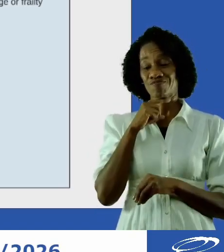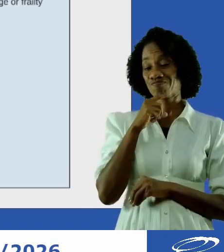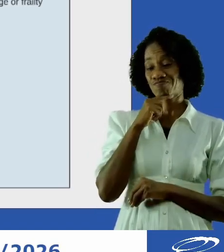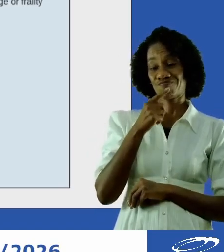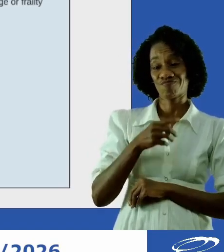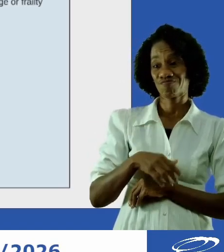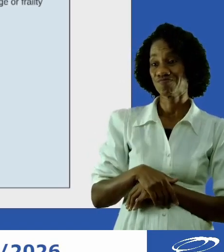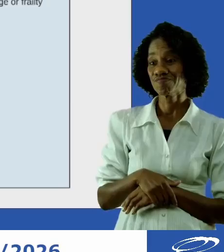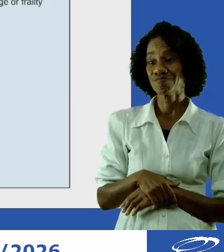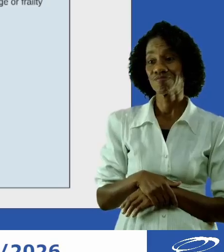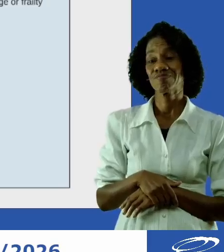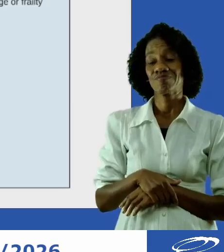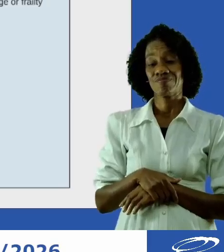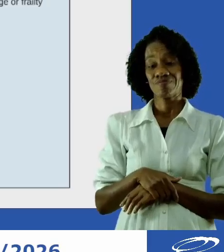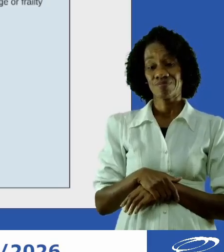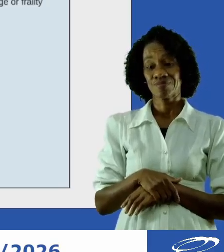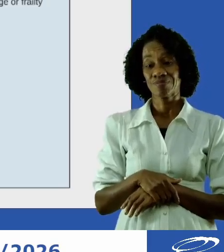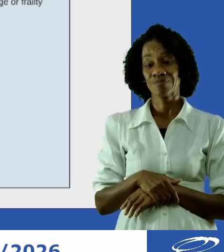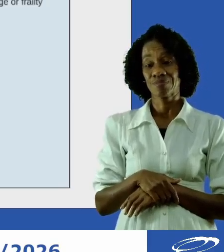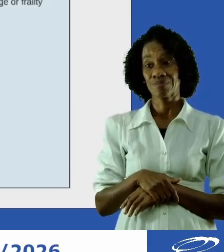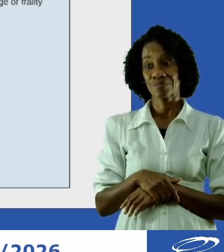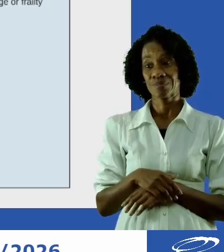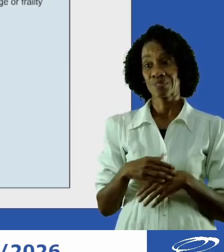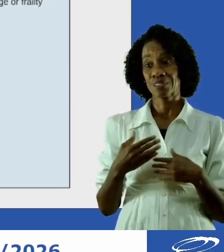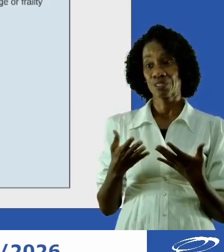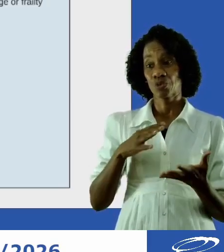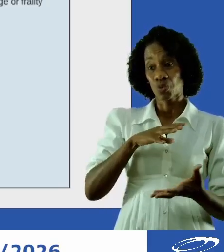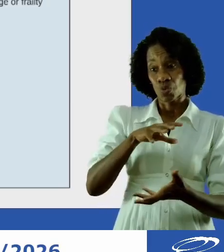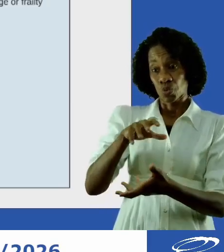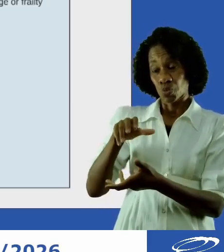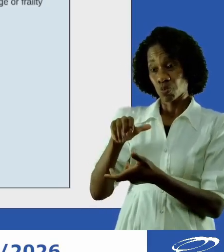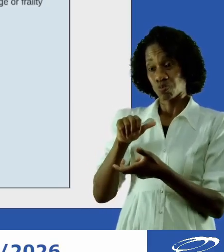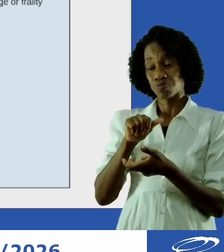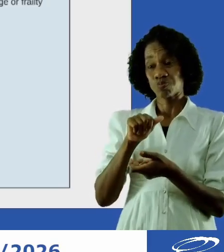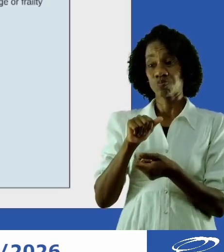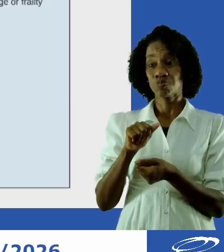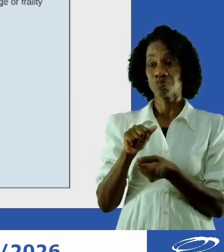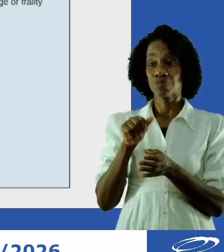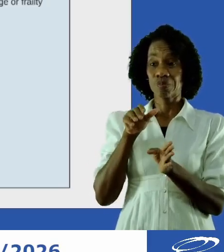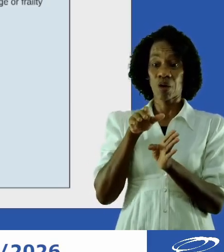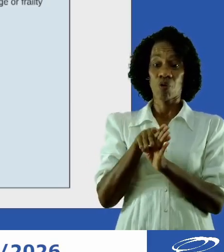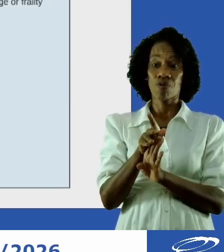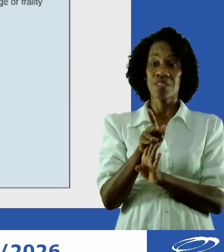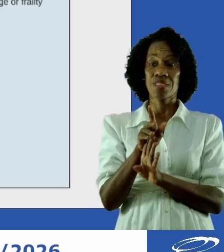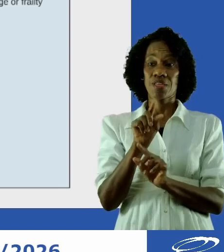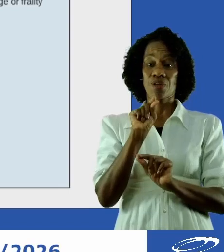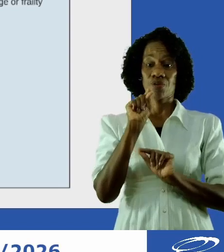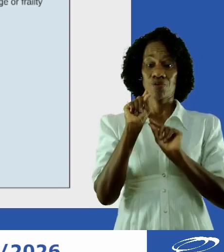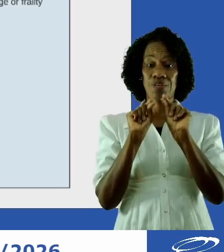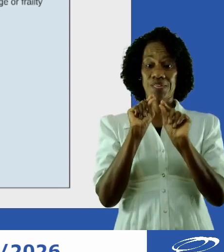the therapeutic antimicrobial treatment duration as advised by international and national guidelines, with the goal